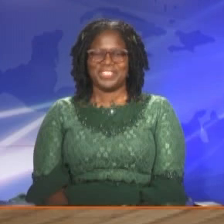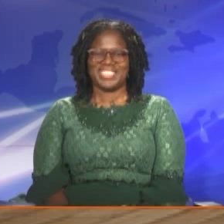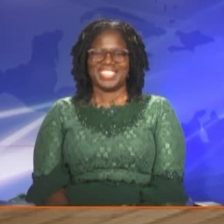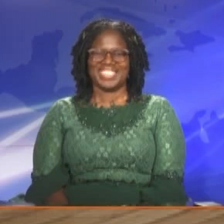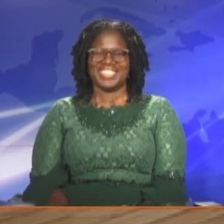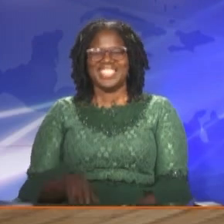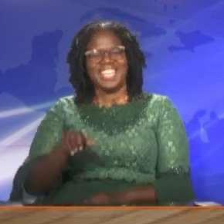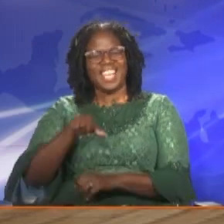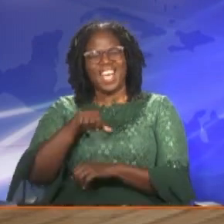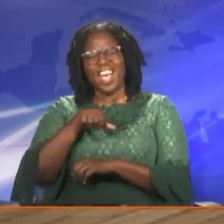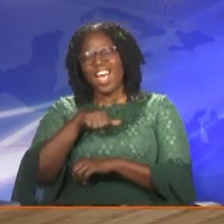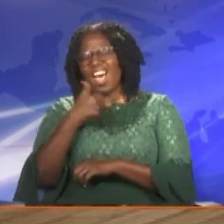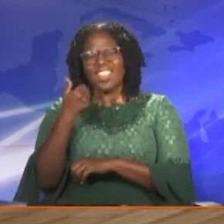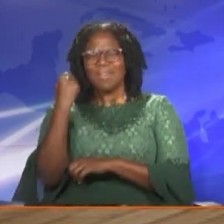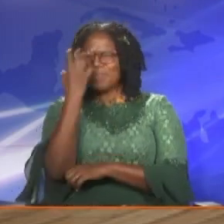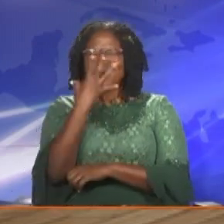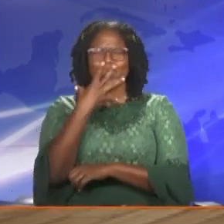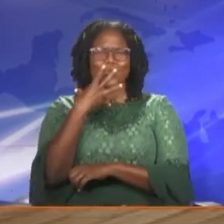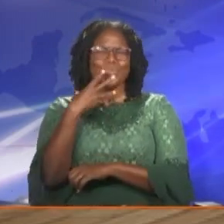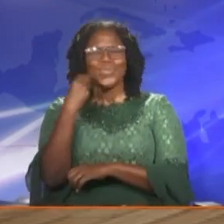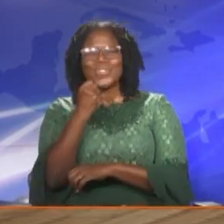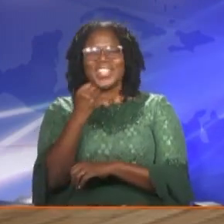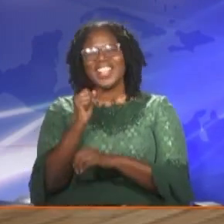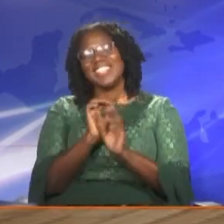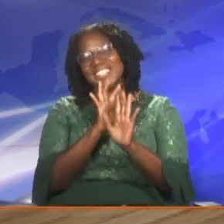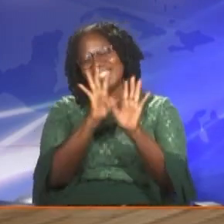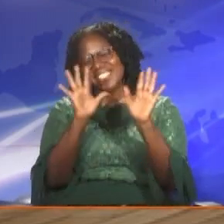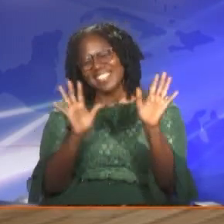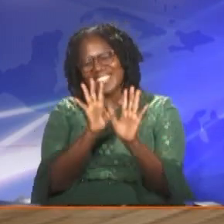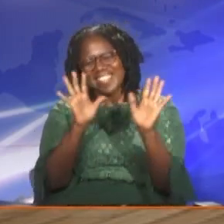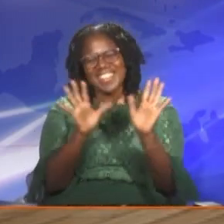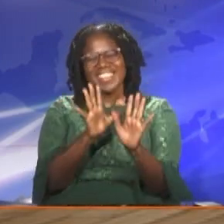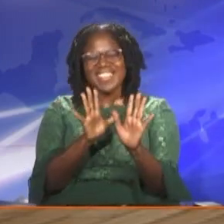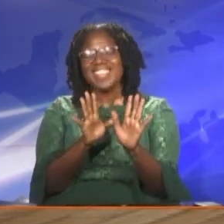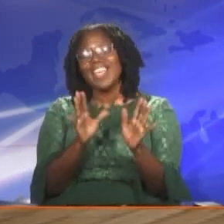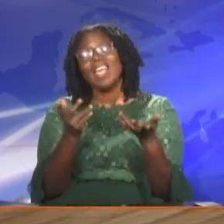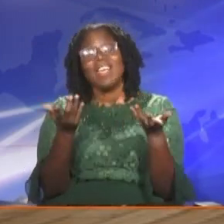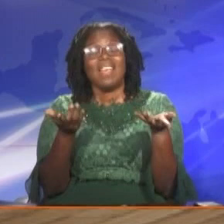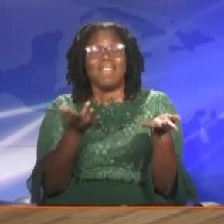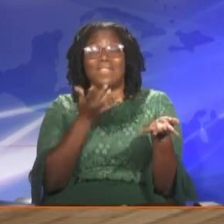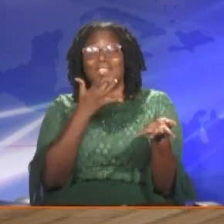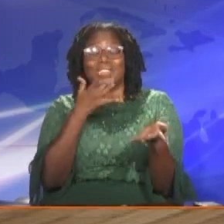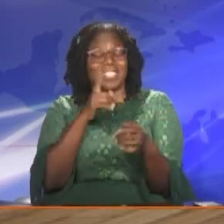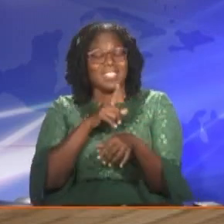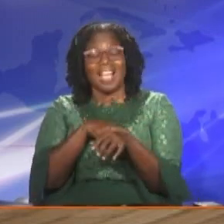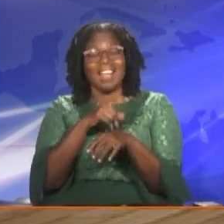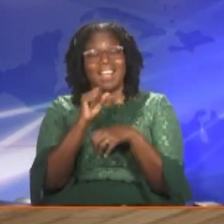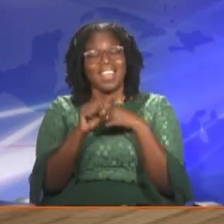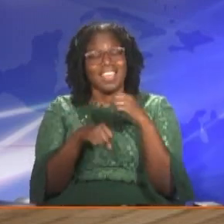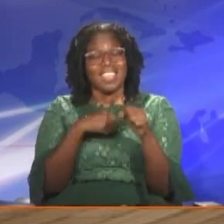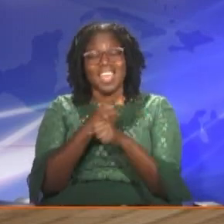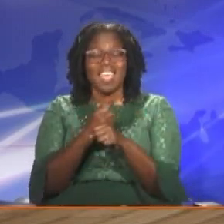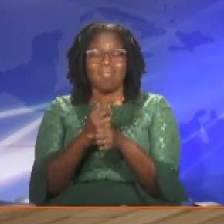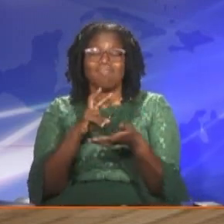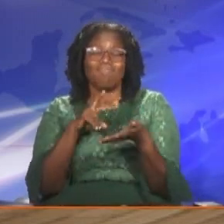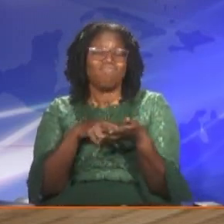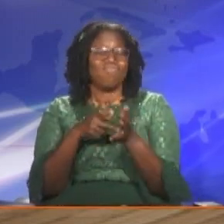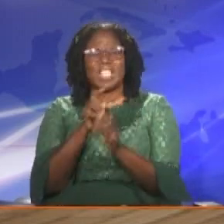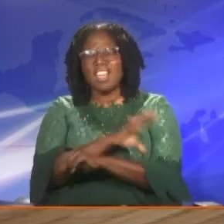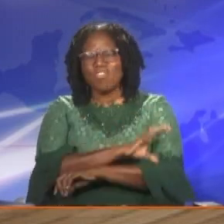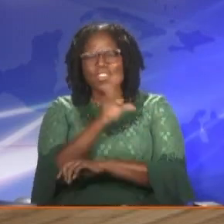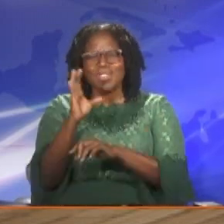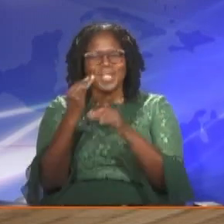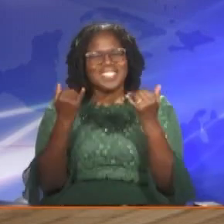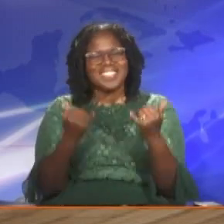It's another beautiful Sunday afternoon and my favorite time of the year. We're well into the Christmas season and